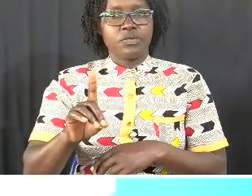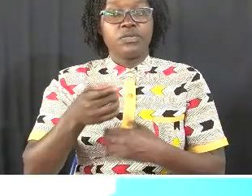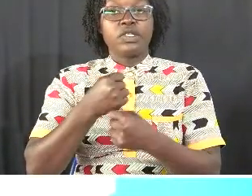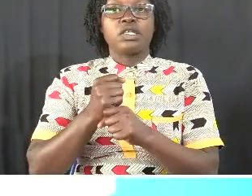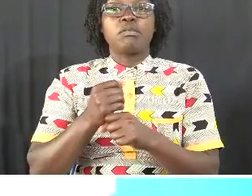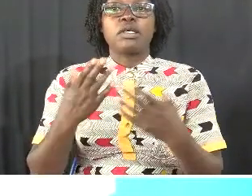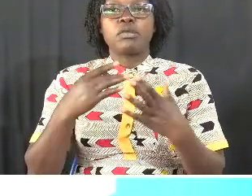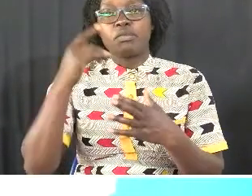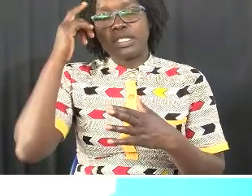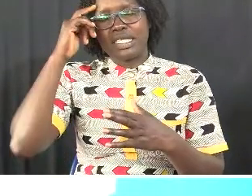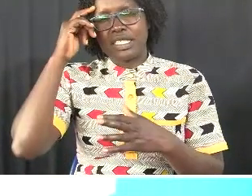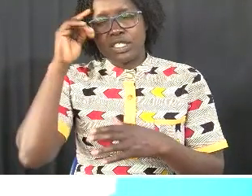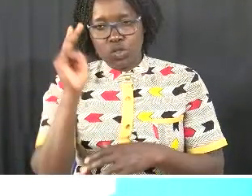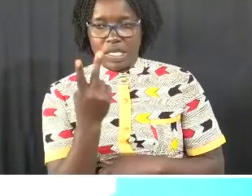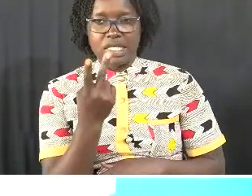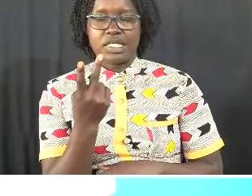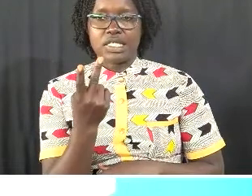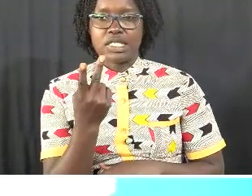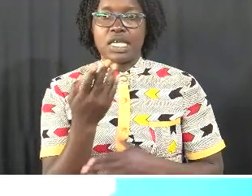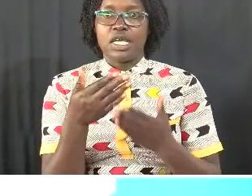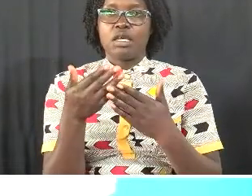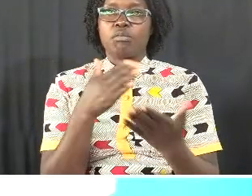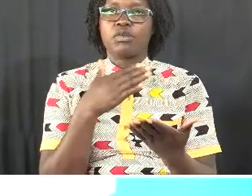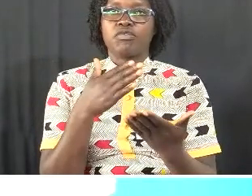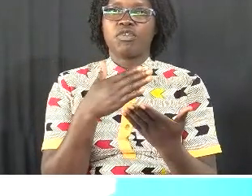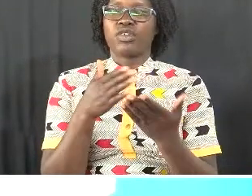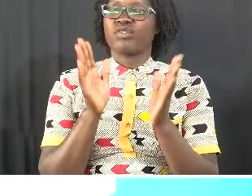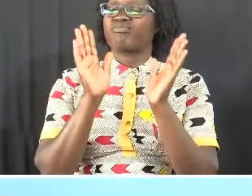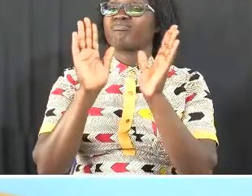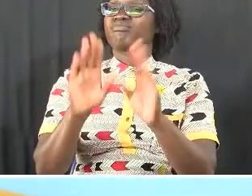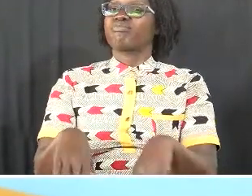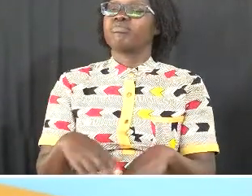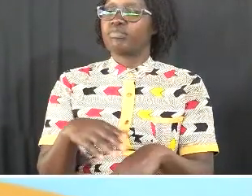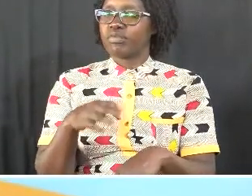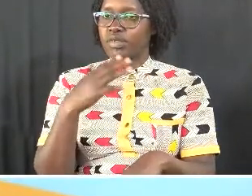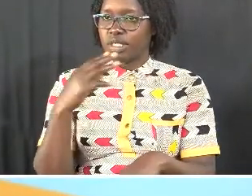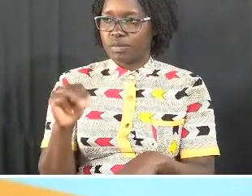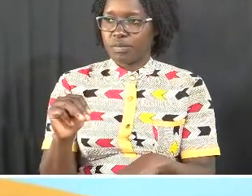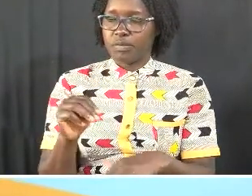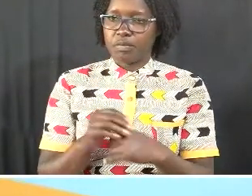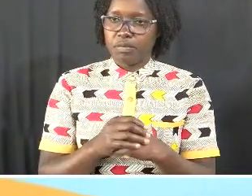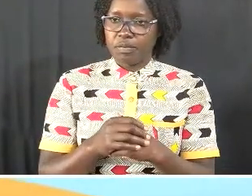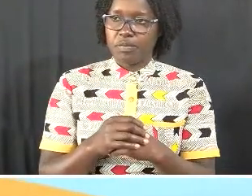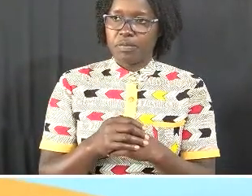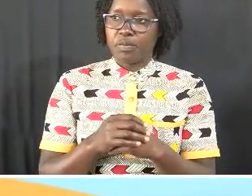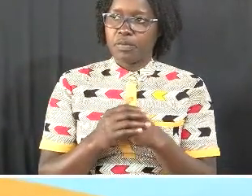should make people think twice before they dismiss him